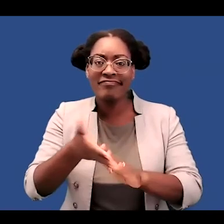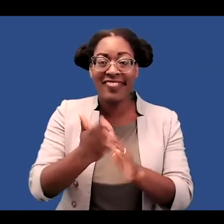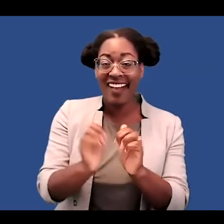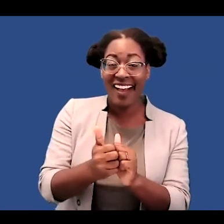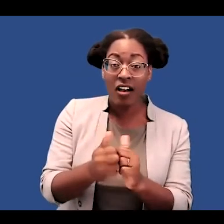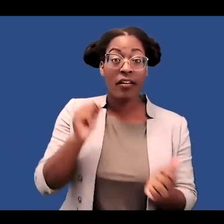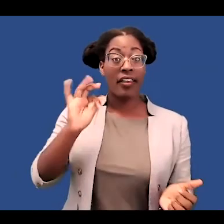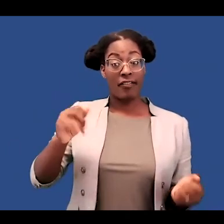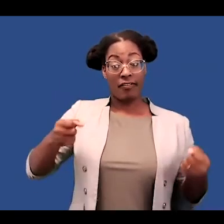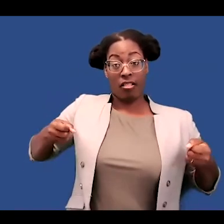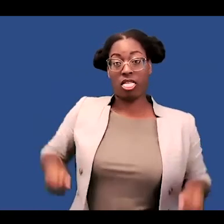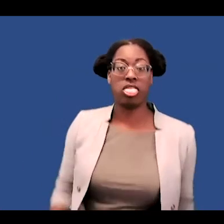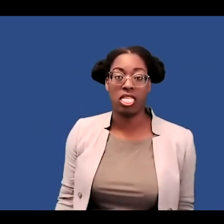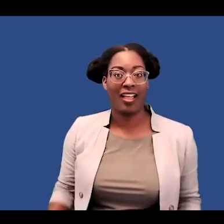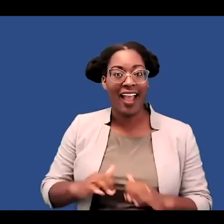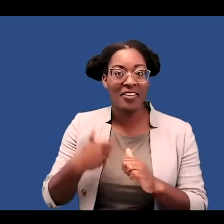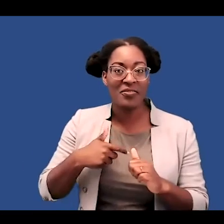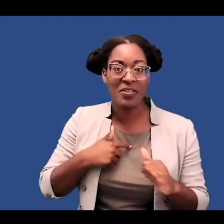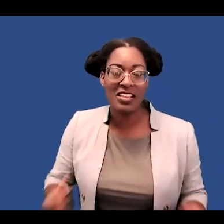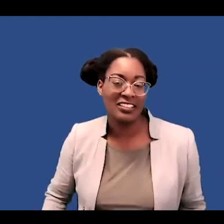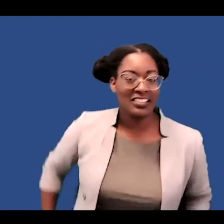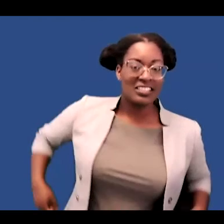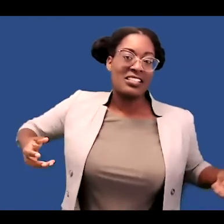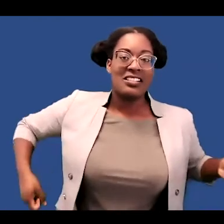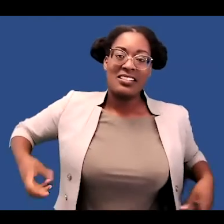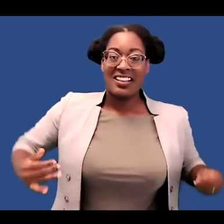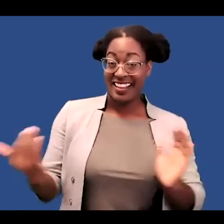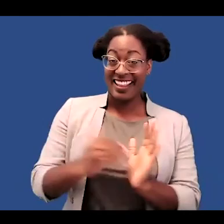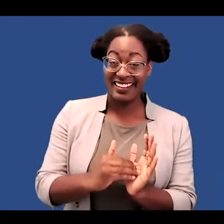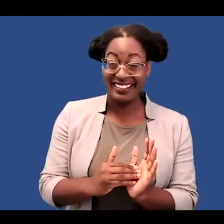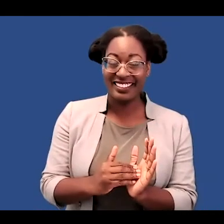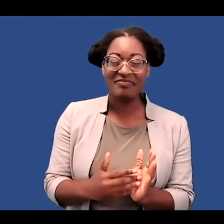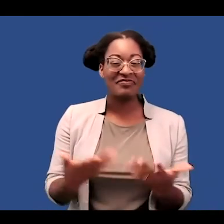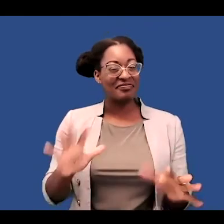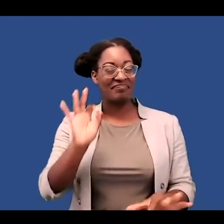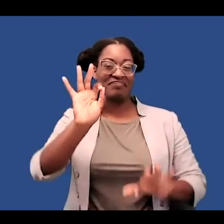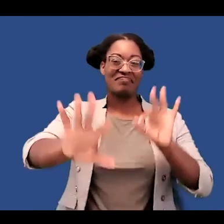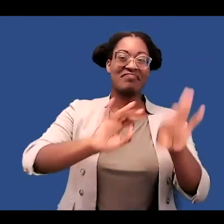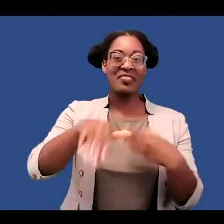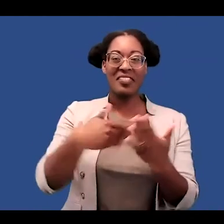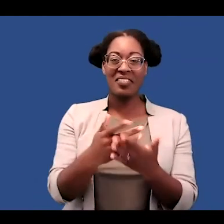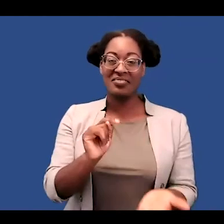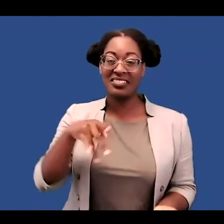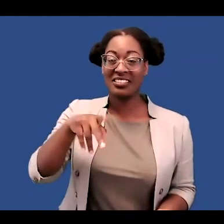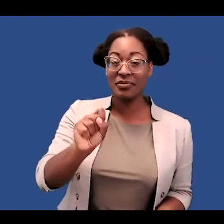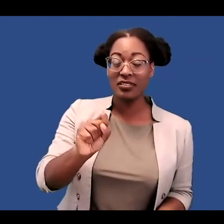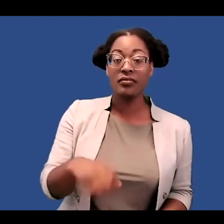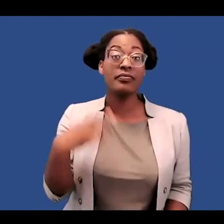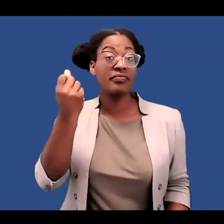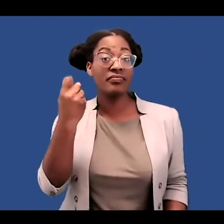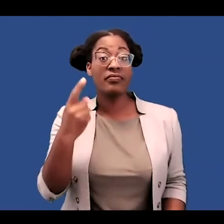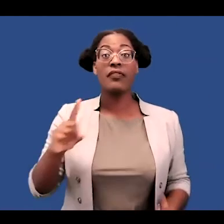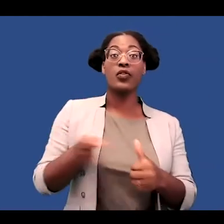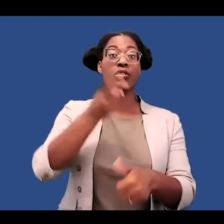we know how to recover that thing, okay? All this is just building on you practicing. Nobody is going to get this done and